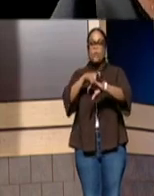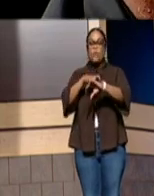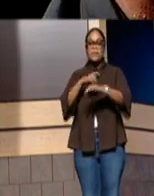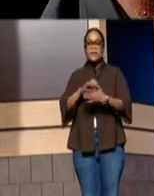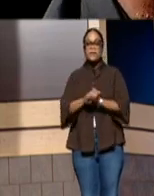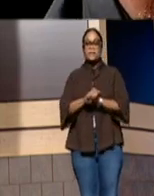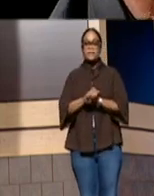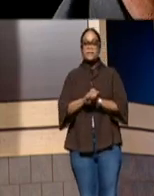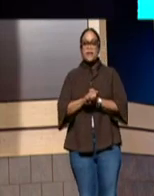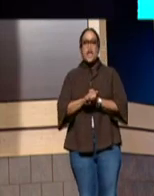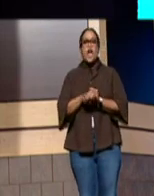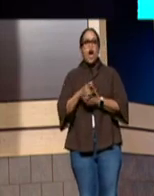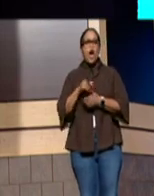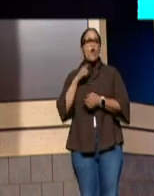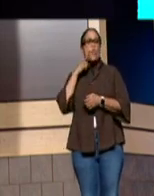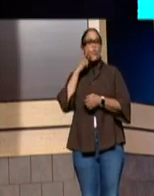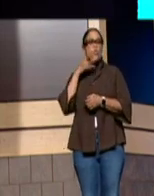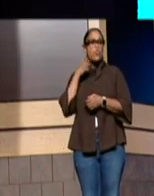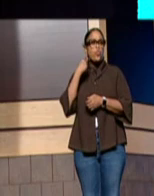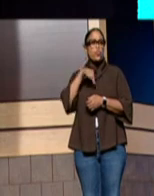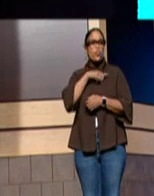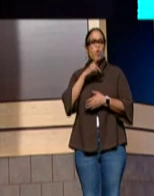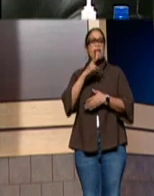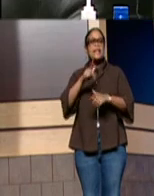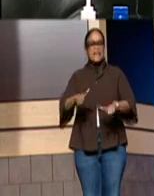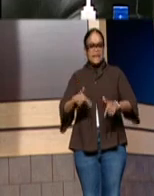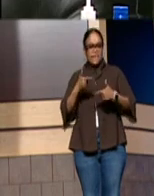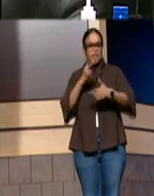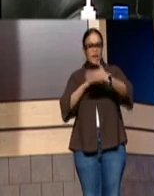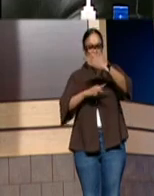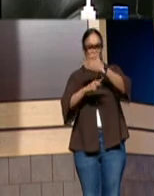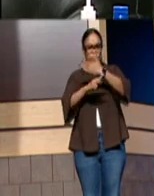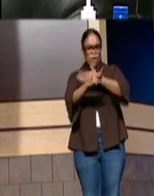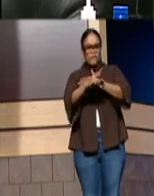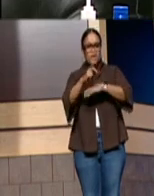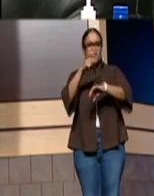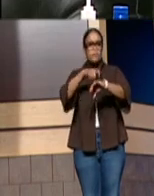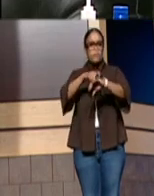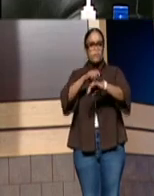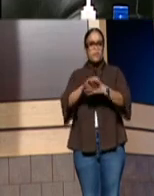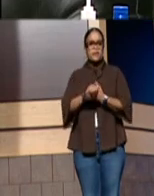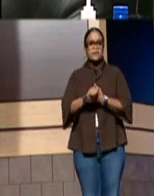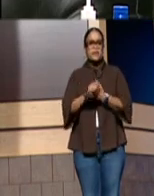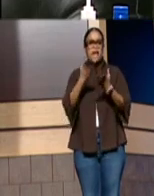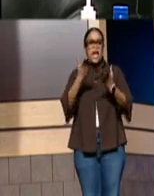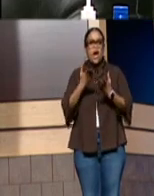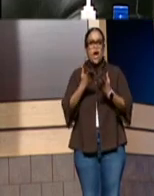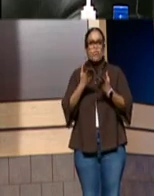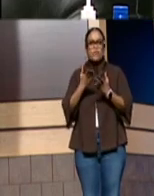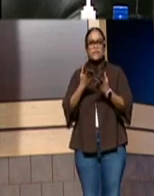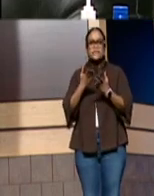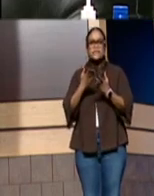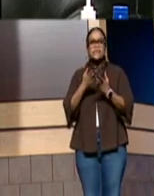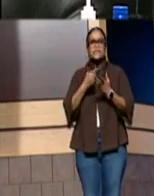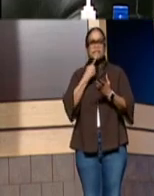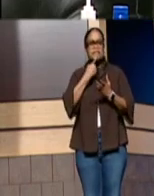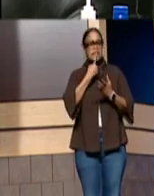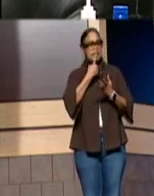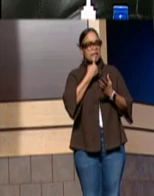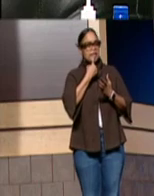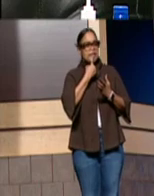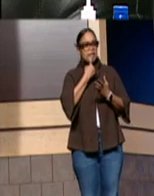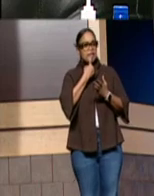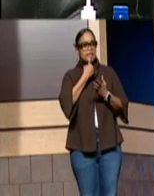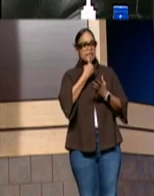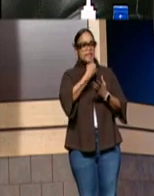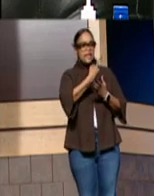we in a prophetic moment? I think all four of us, and want to give great credit to the body of ministers that are in